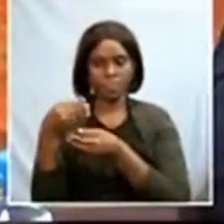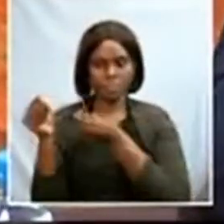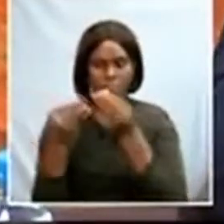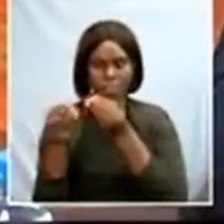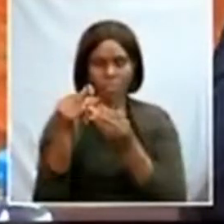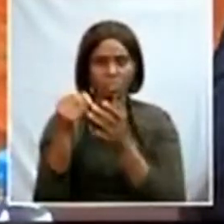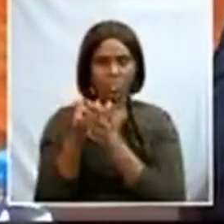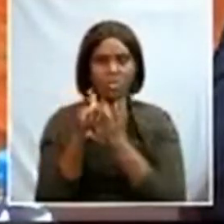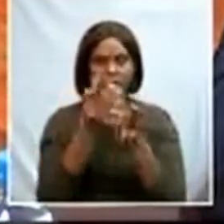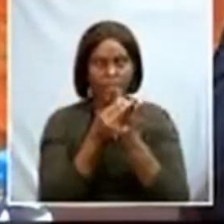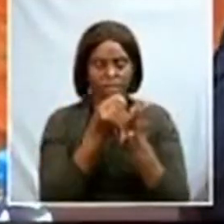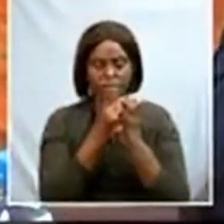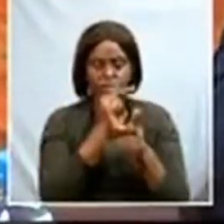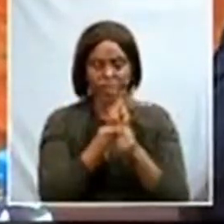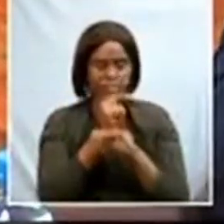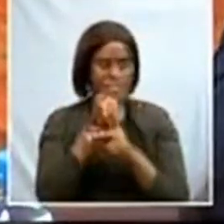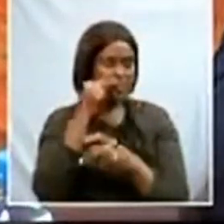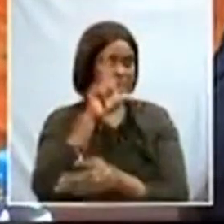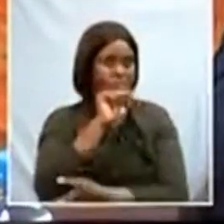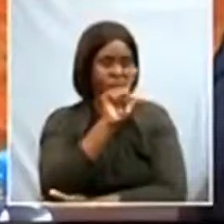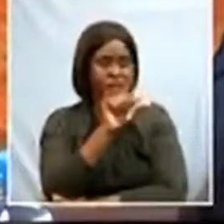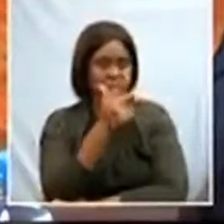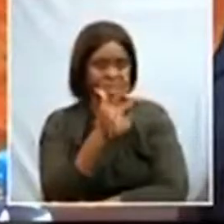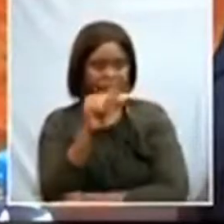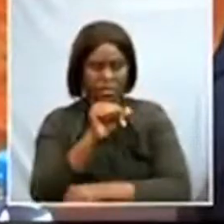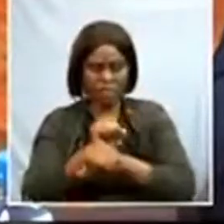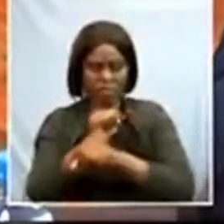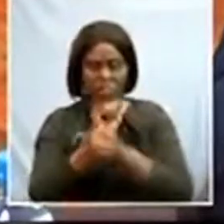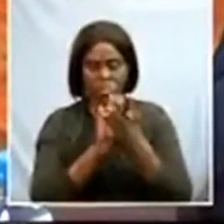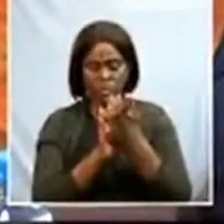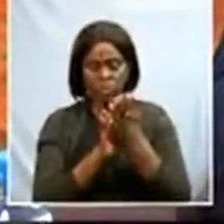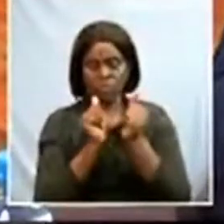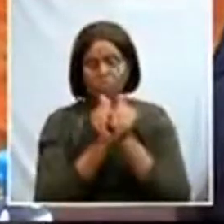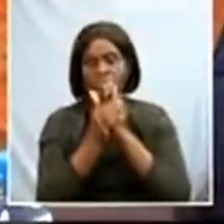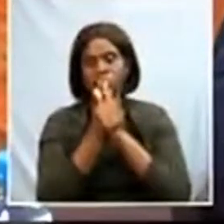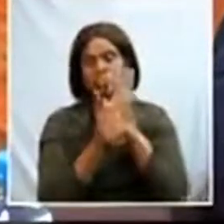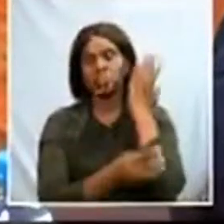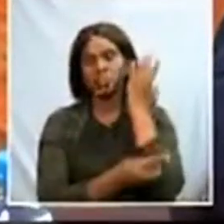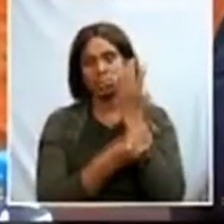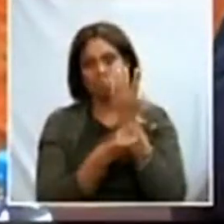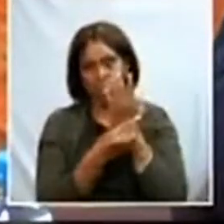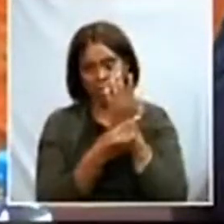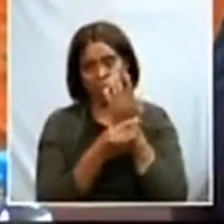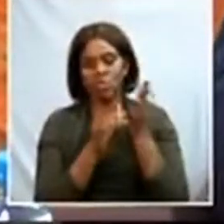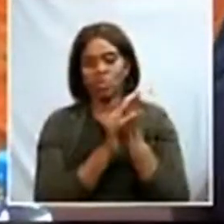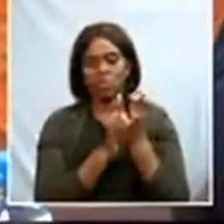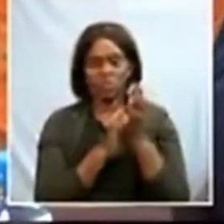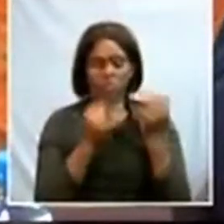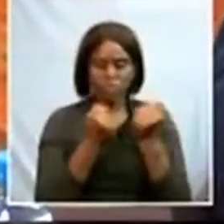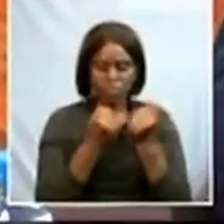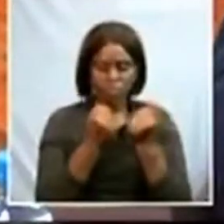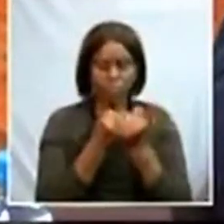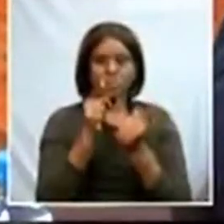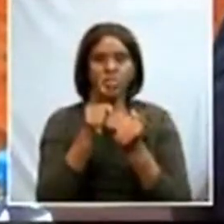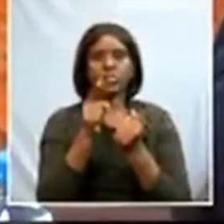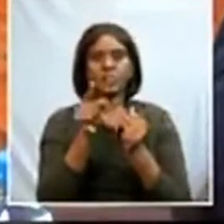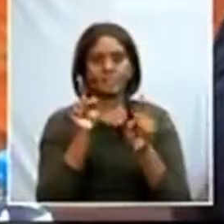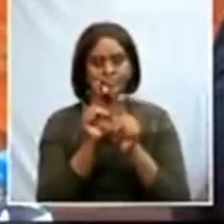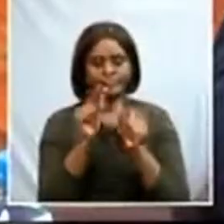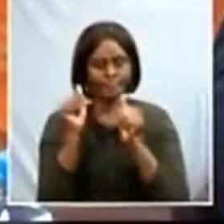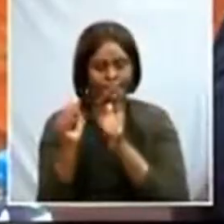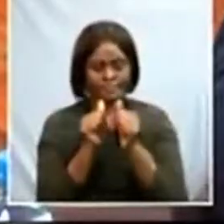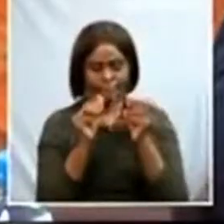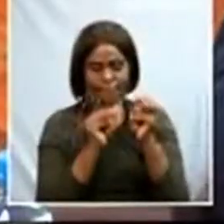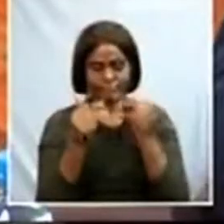were funds reserved for 2023 secondary school boarding and skills development bursaries that were ongoing. Action